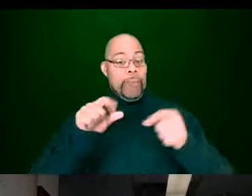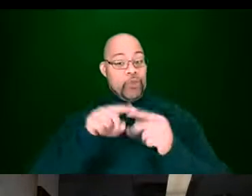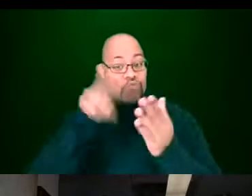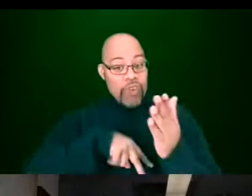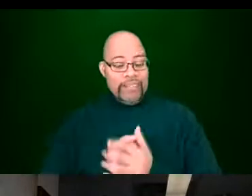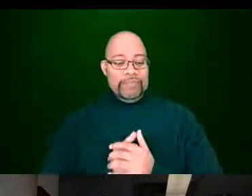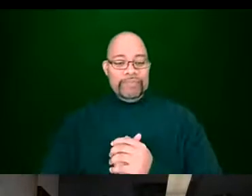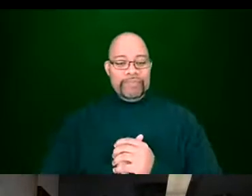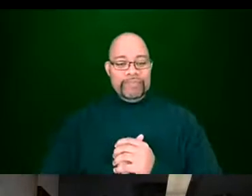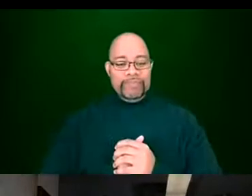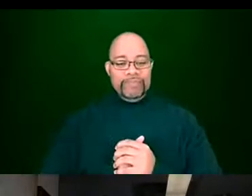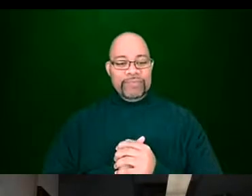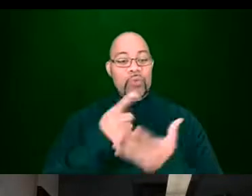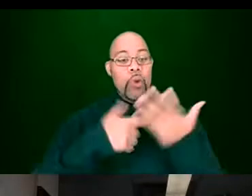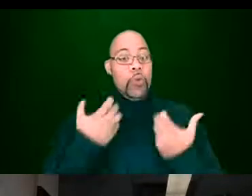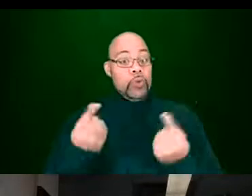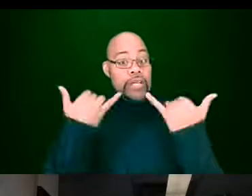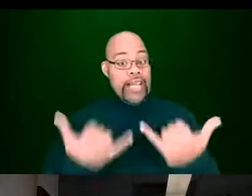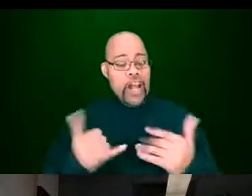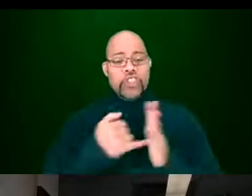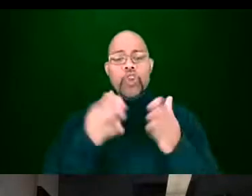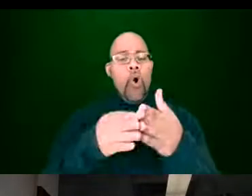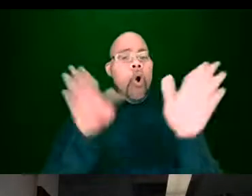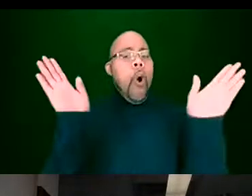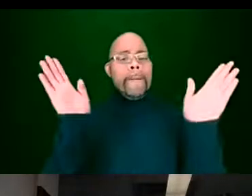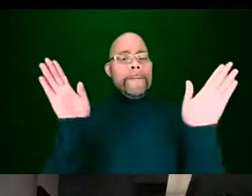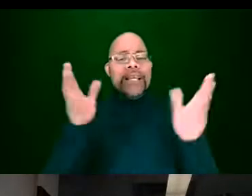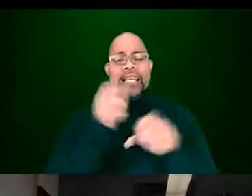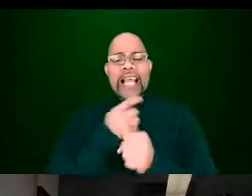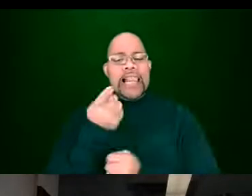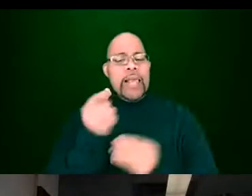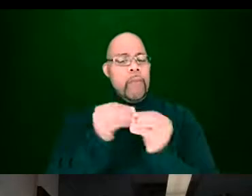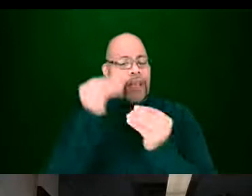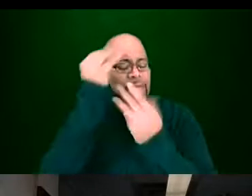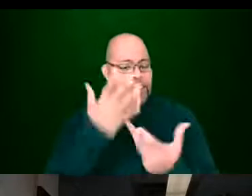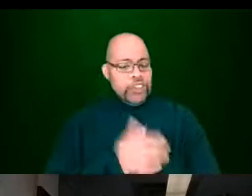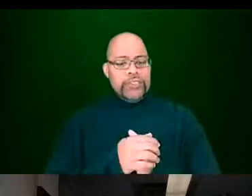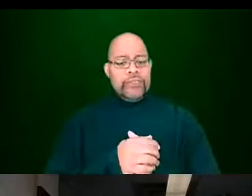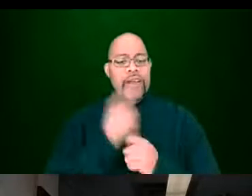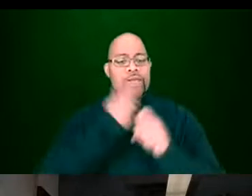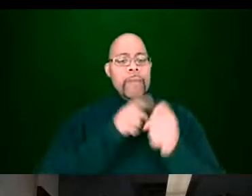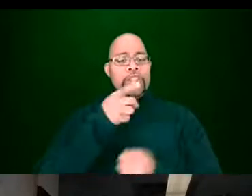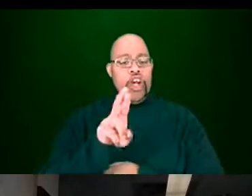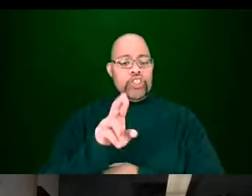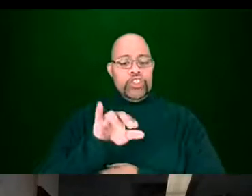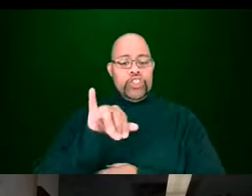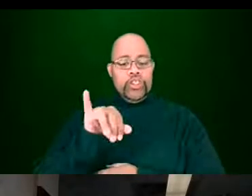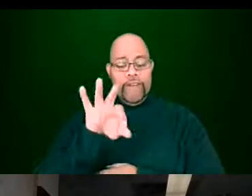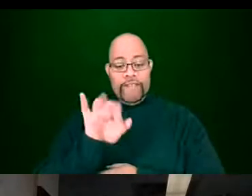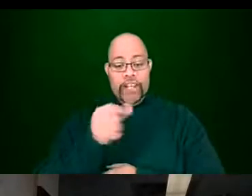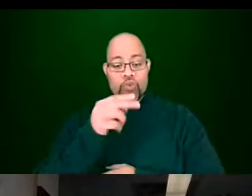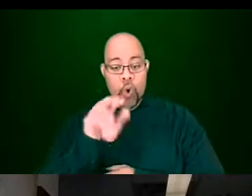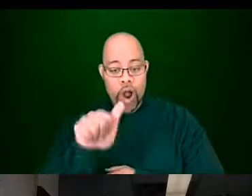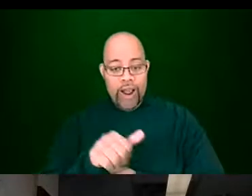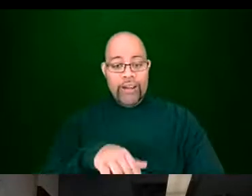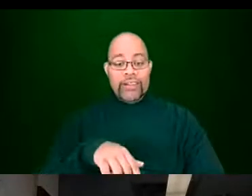them. What I'd like to do now is just open up the floor to get a little bit of information from Dr. Jijana, Andrew,